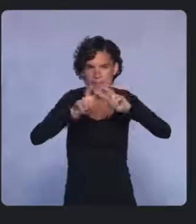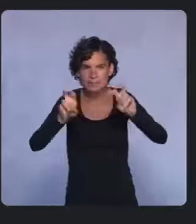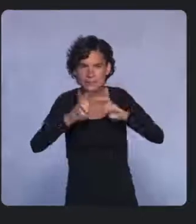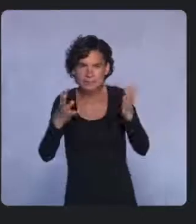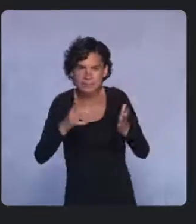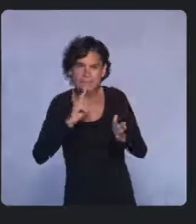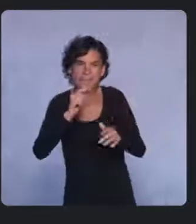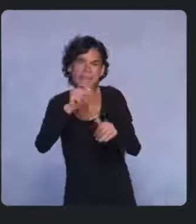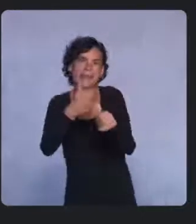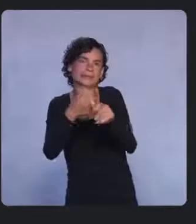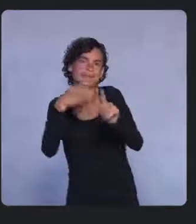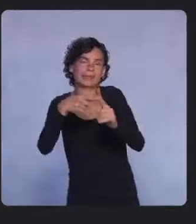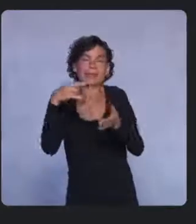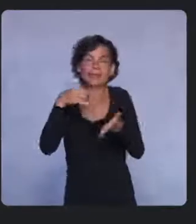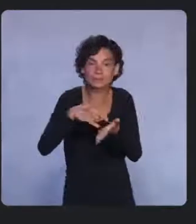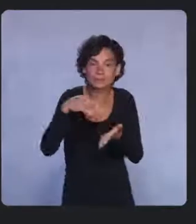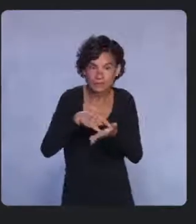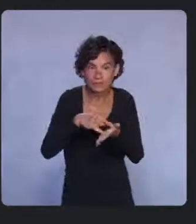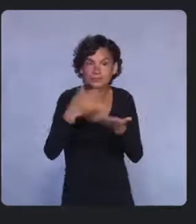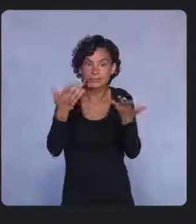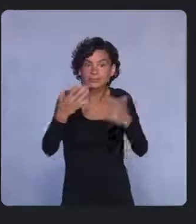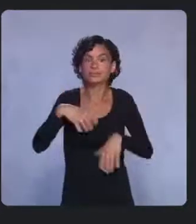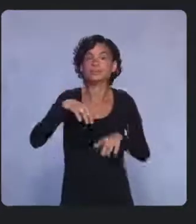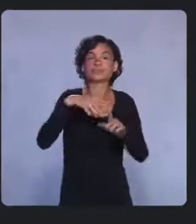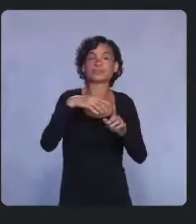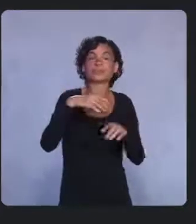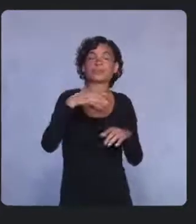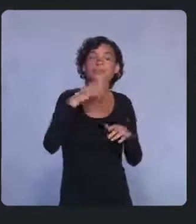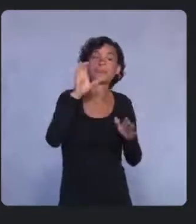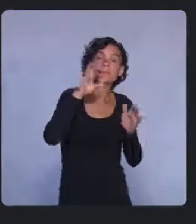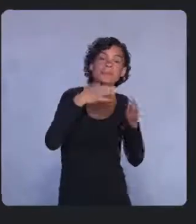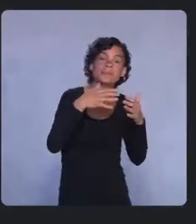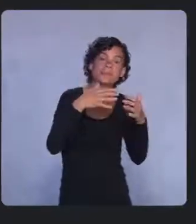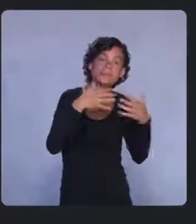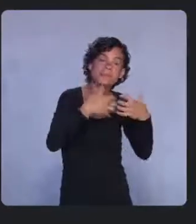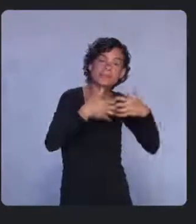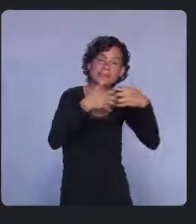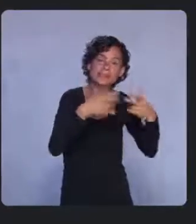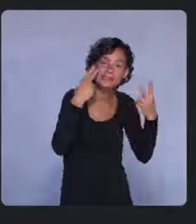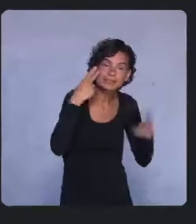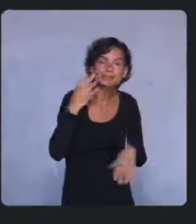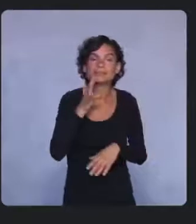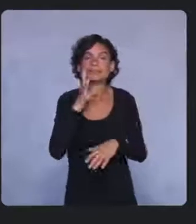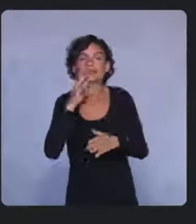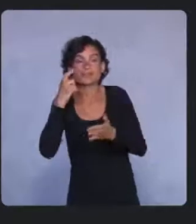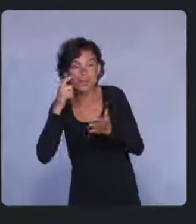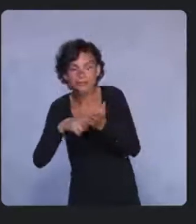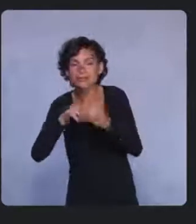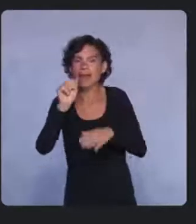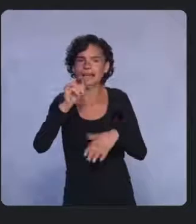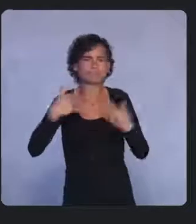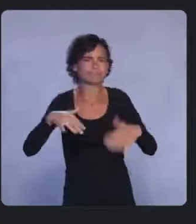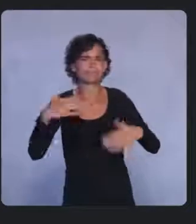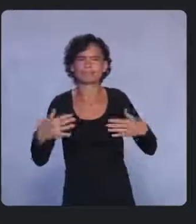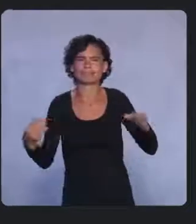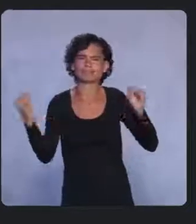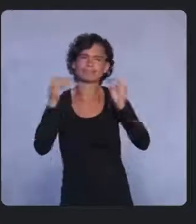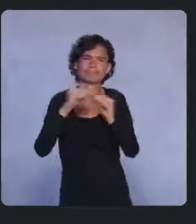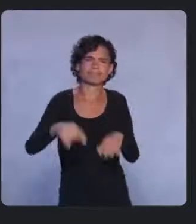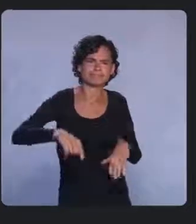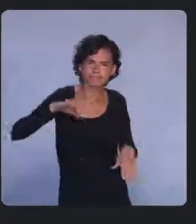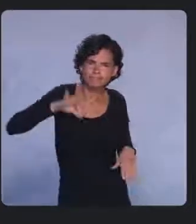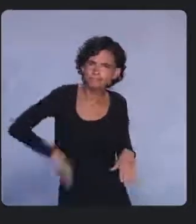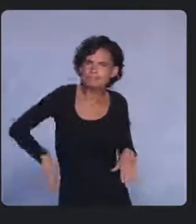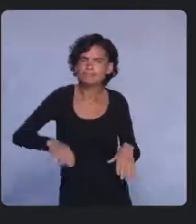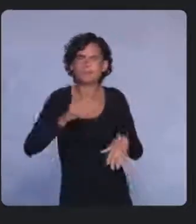As machine vision, speech recognition, and AI become increasingly beneficial, there are even more opportunities